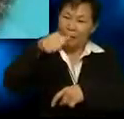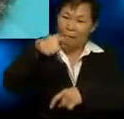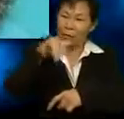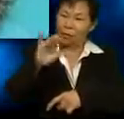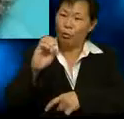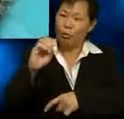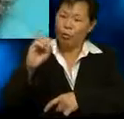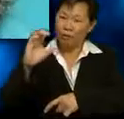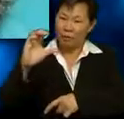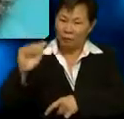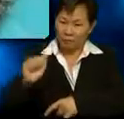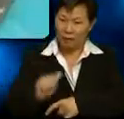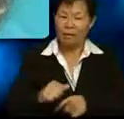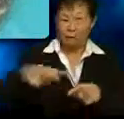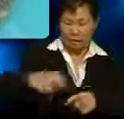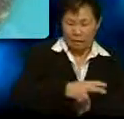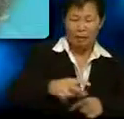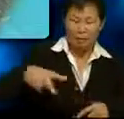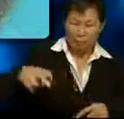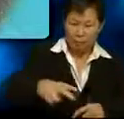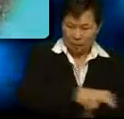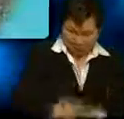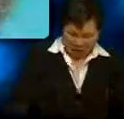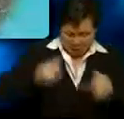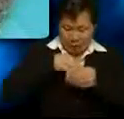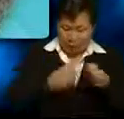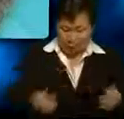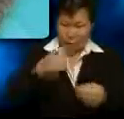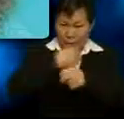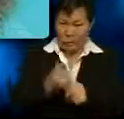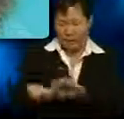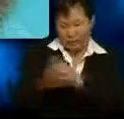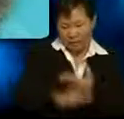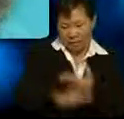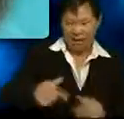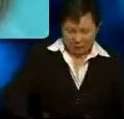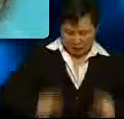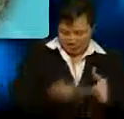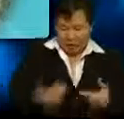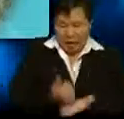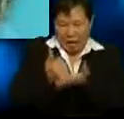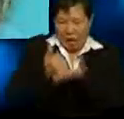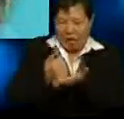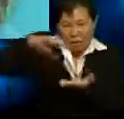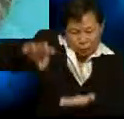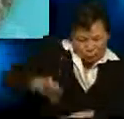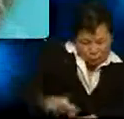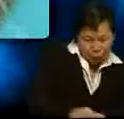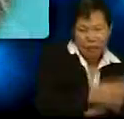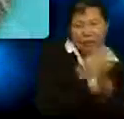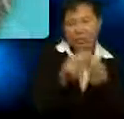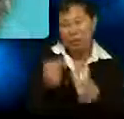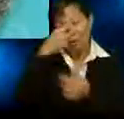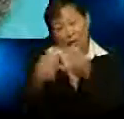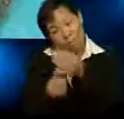Bacteria that live in soil help to break down the remains of dead organisms. It helps in fertilizing soils for